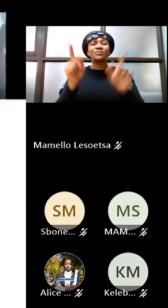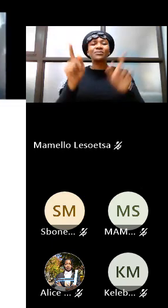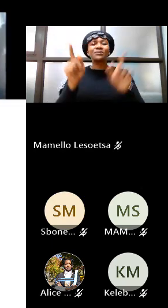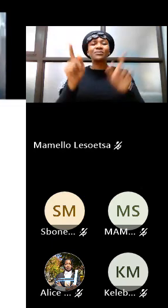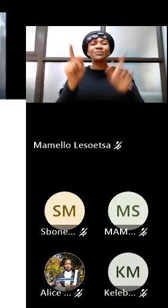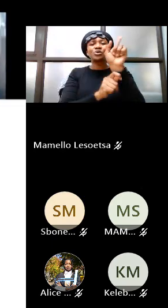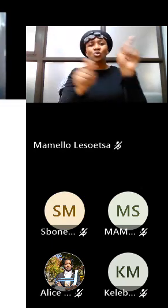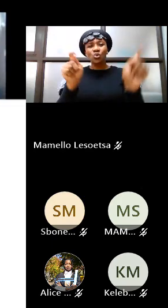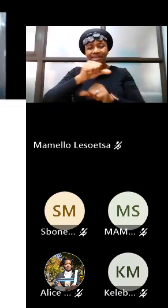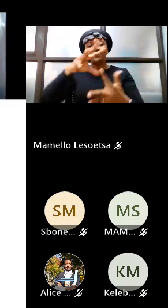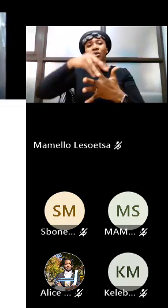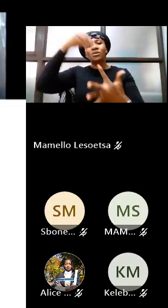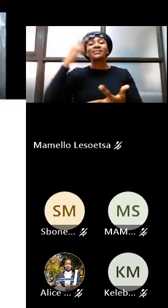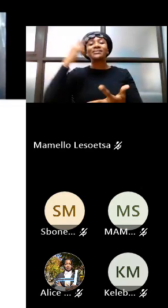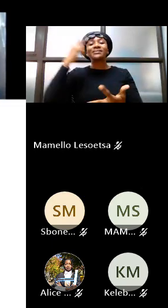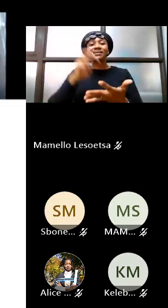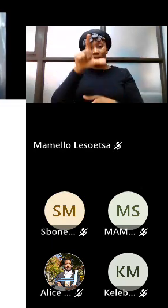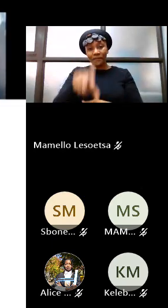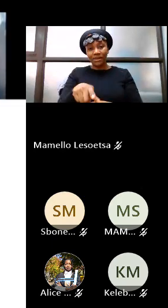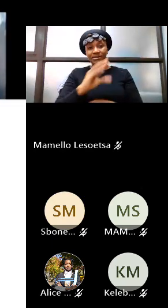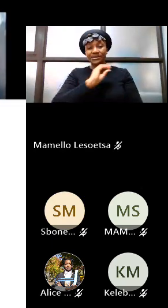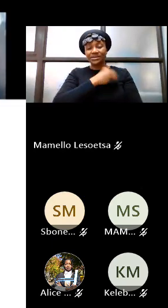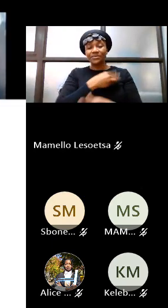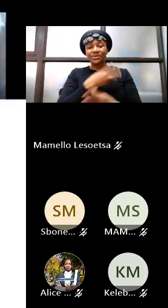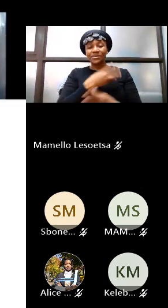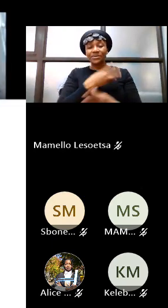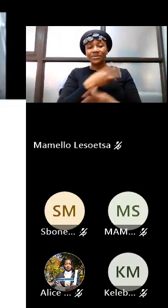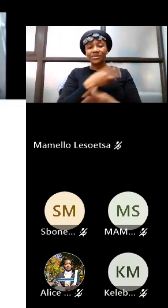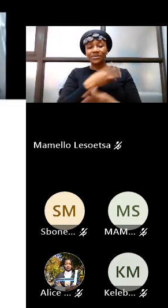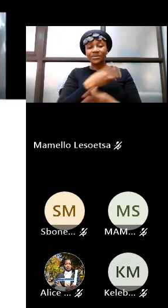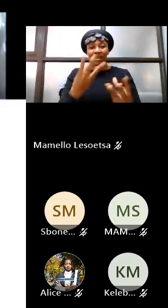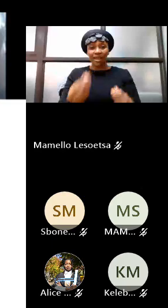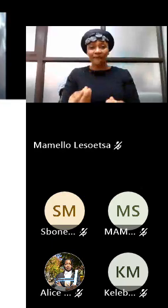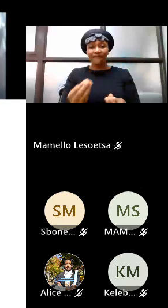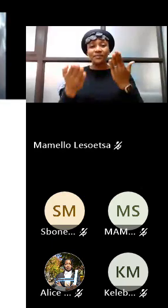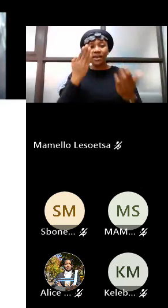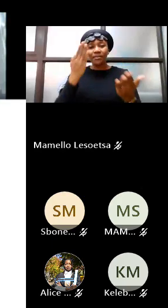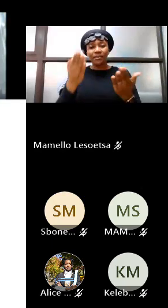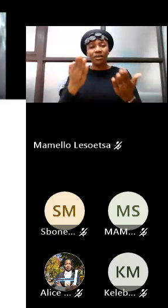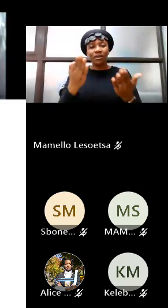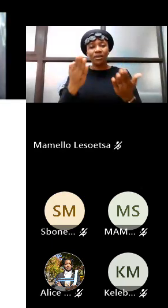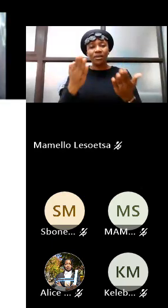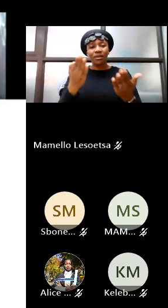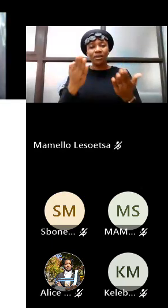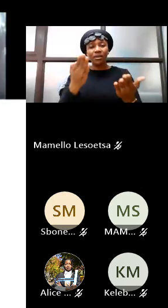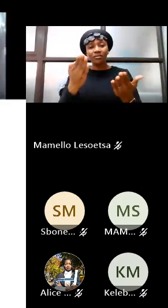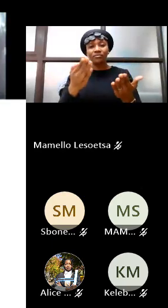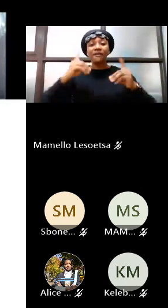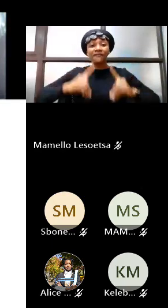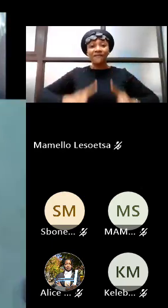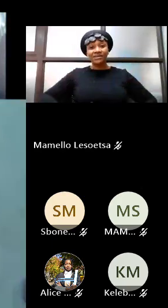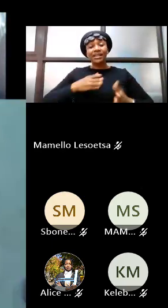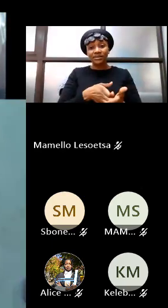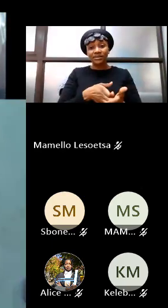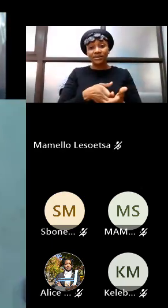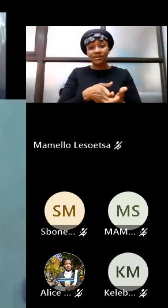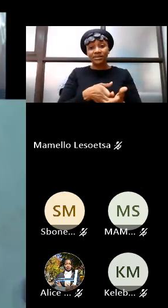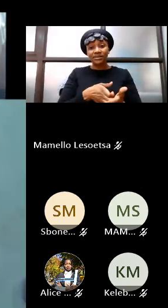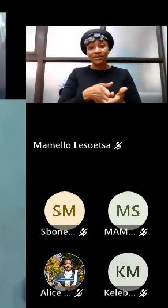the needs of a person with disability. And let's go with a physical impairment at different levels.